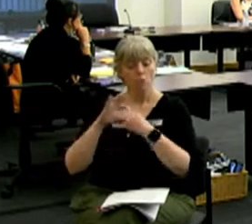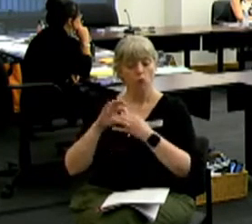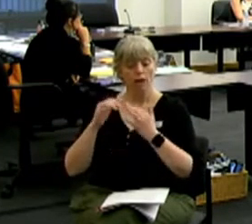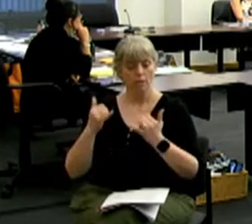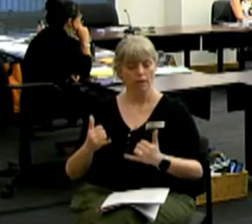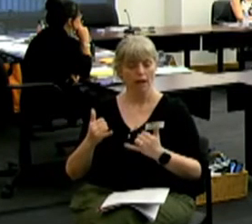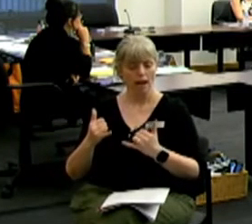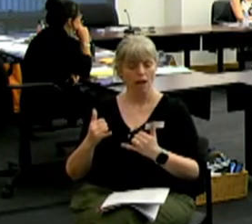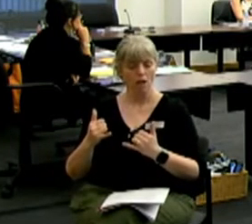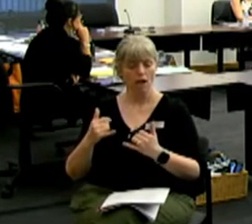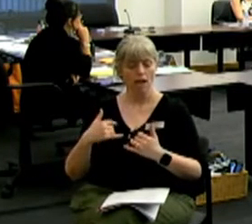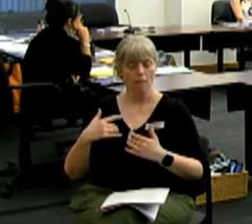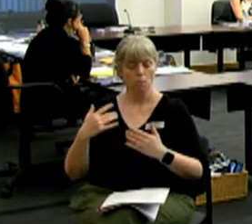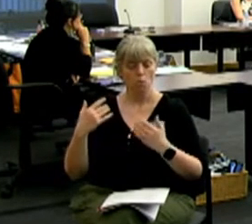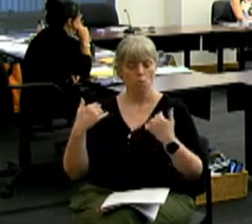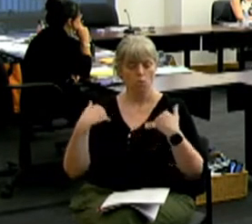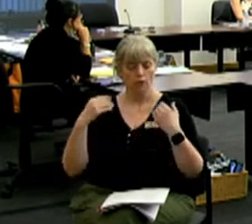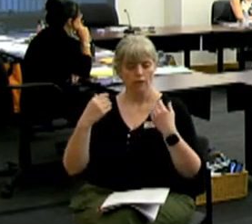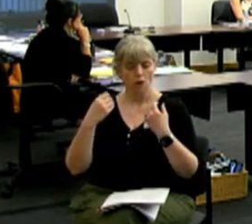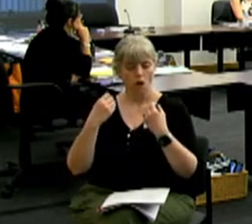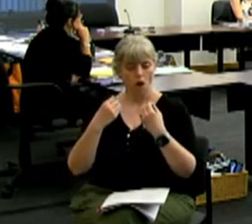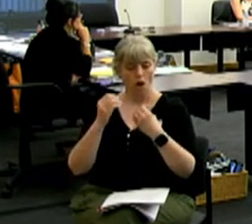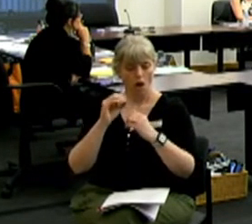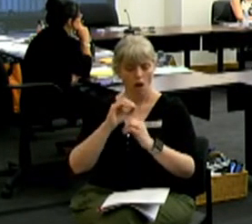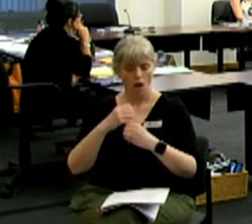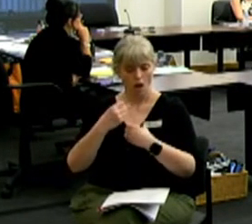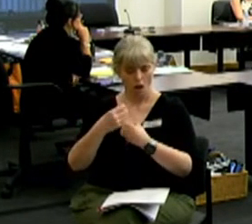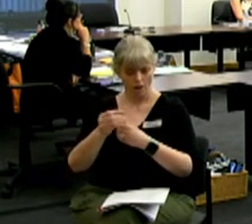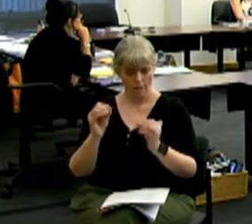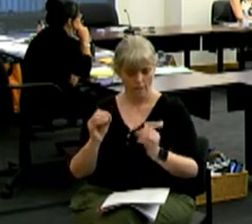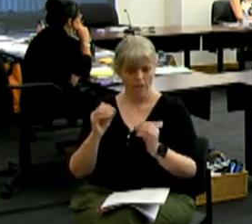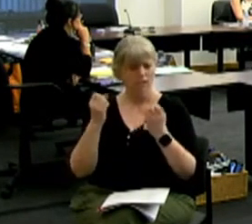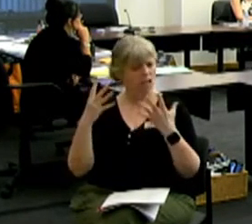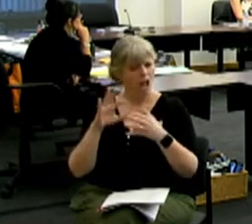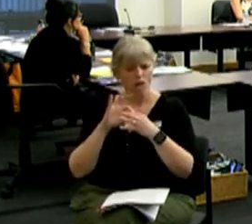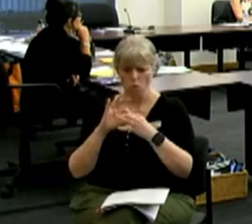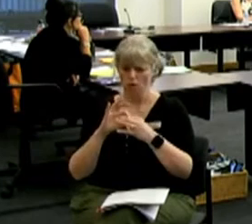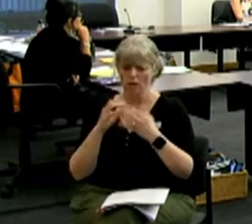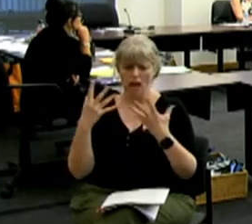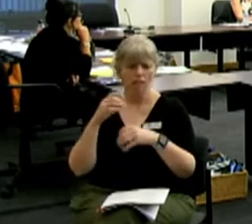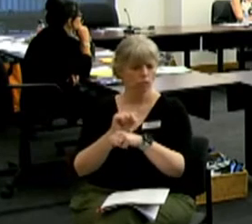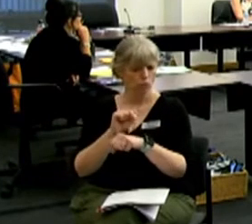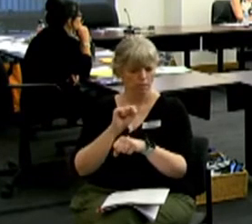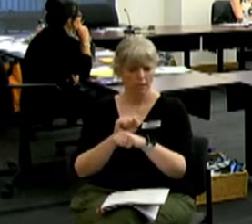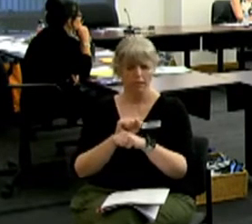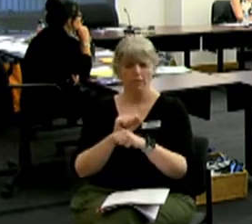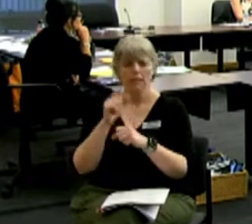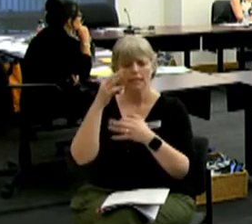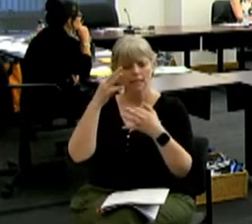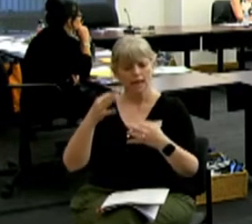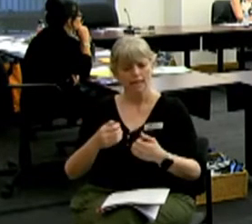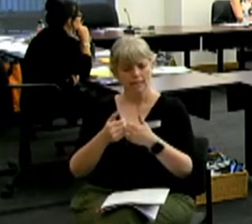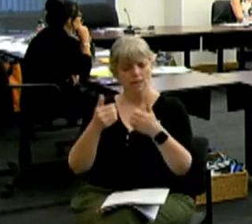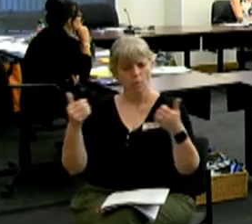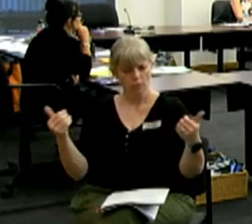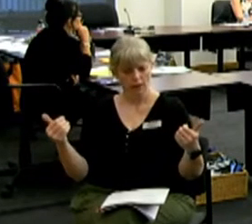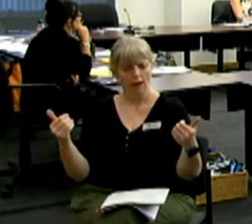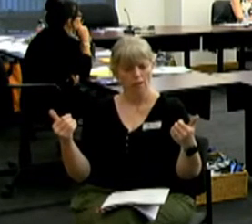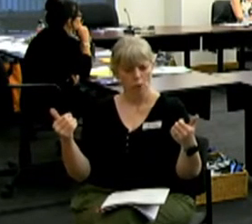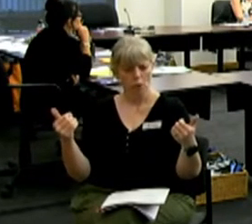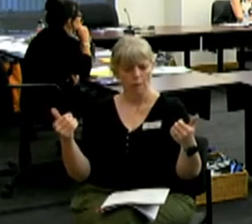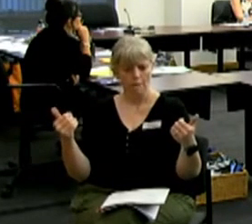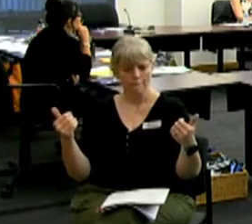now, and I'm holding an office as well as the ACCT coordinator. It's a lot of duties that they decided to separate it out so